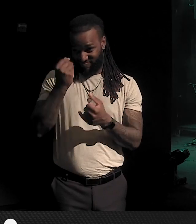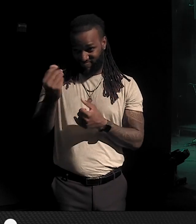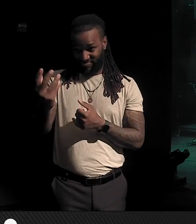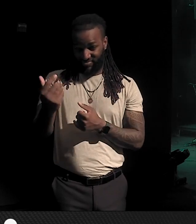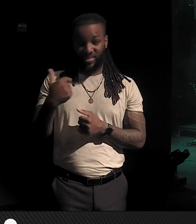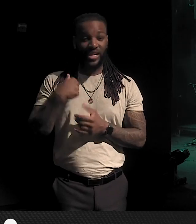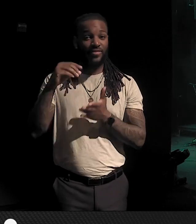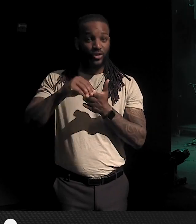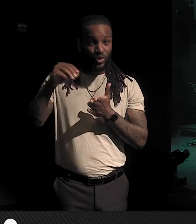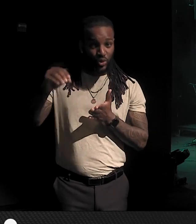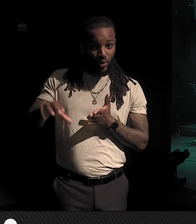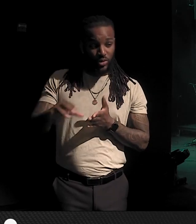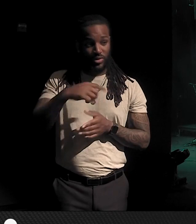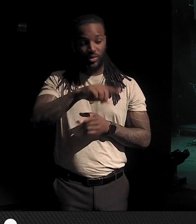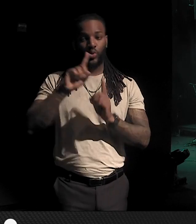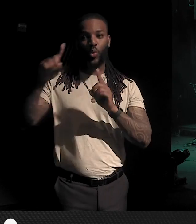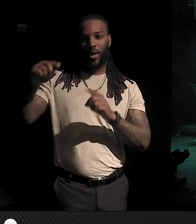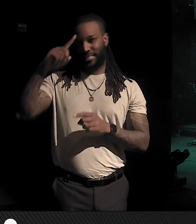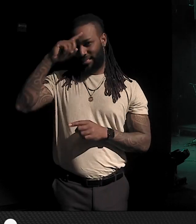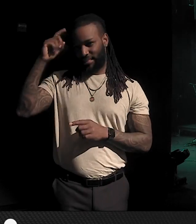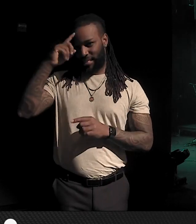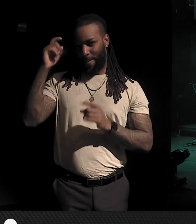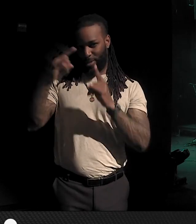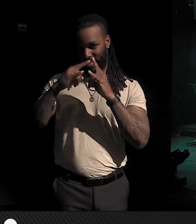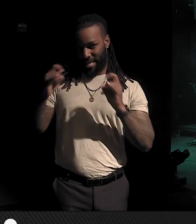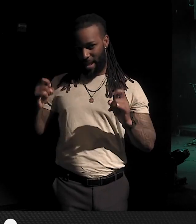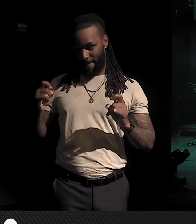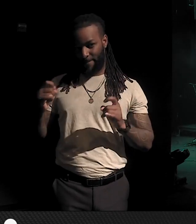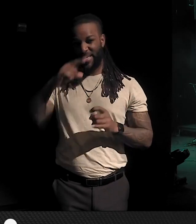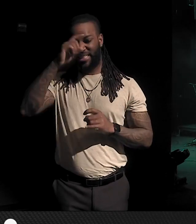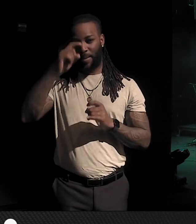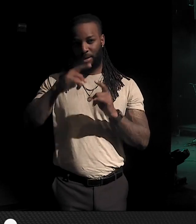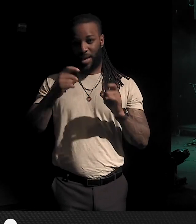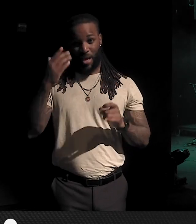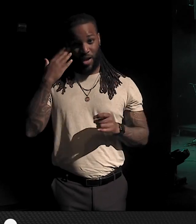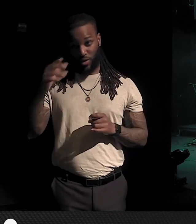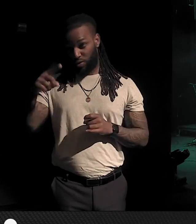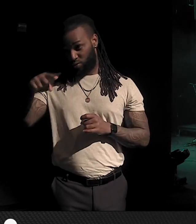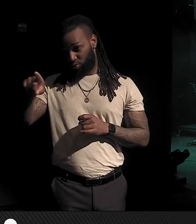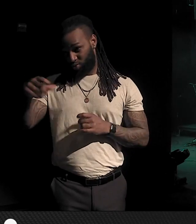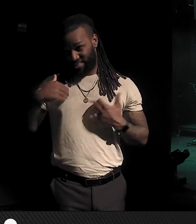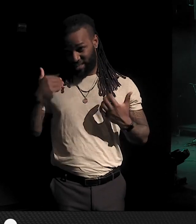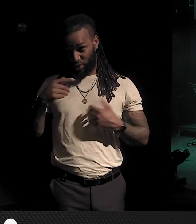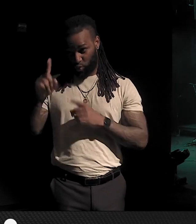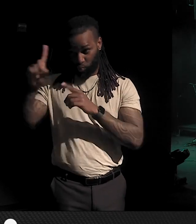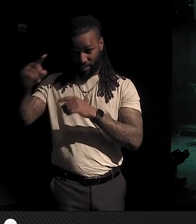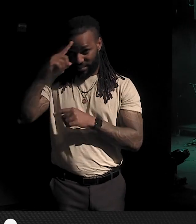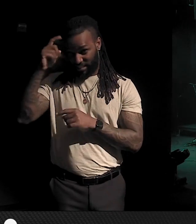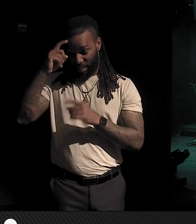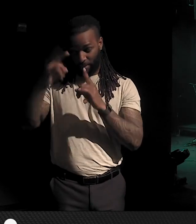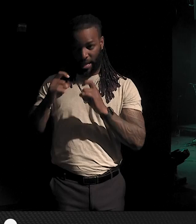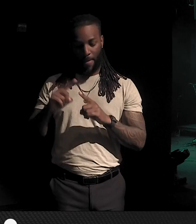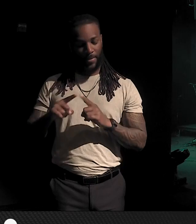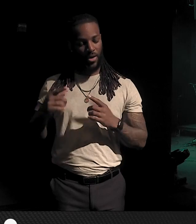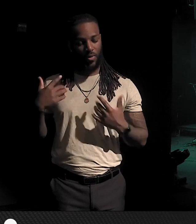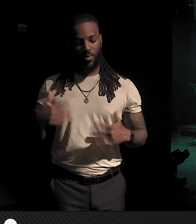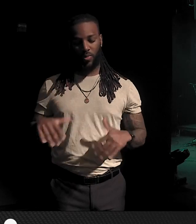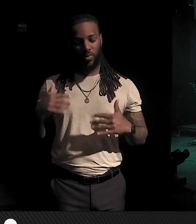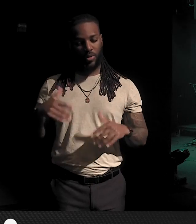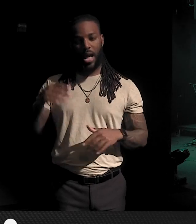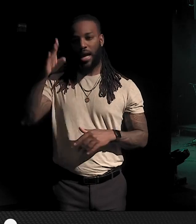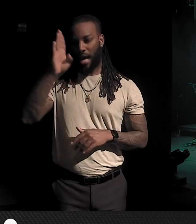have students going to summer camp. And summer camp, I don't know if you went when you were growing up, but man,